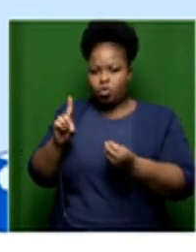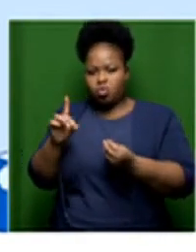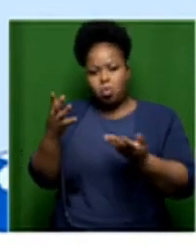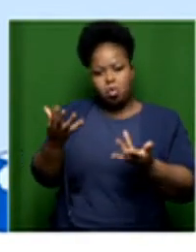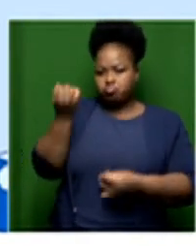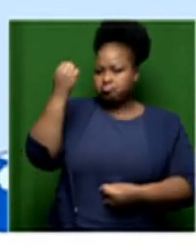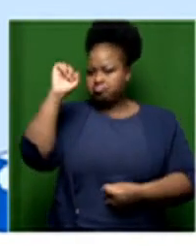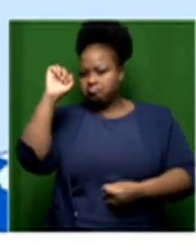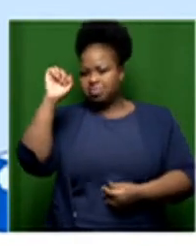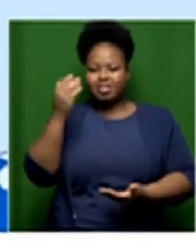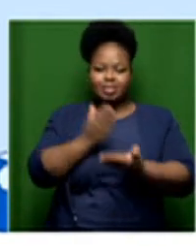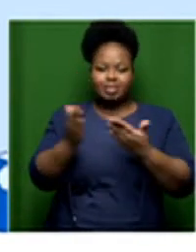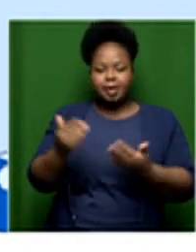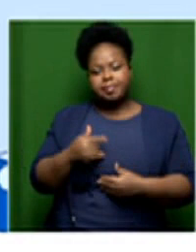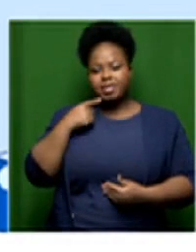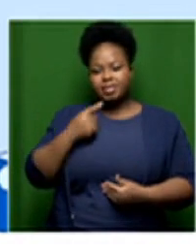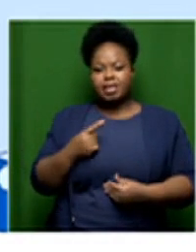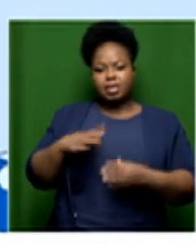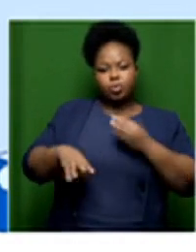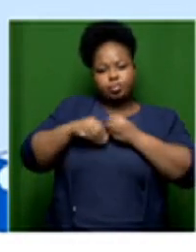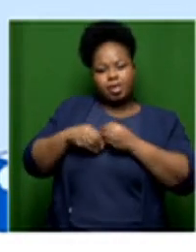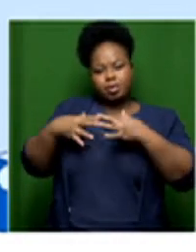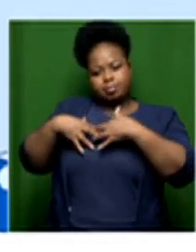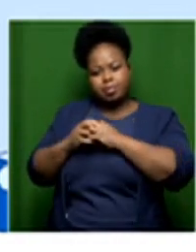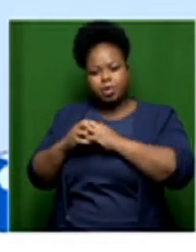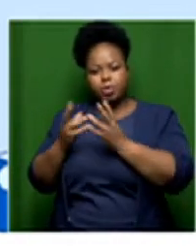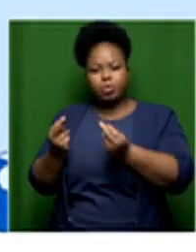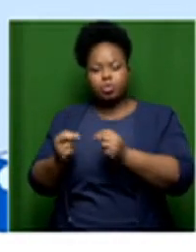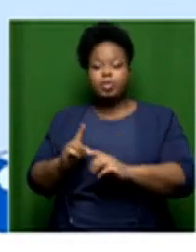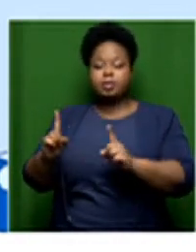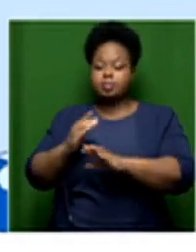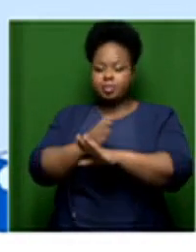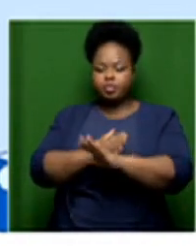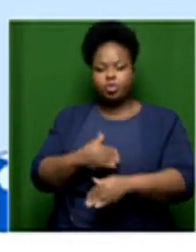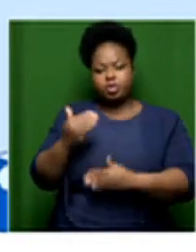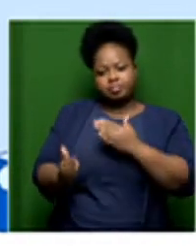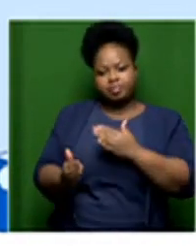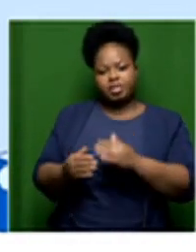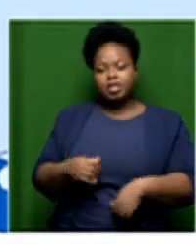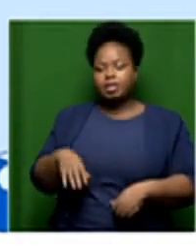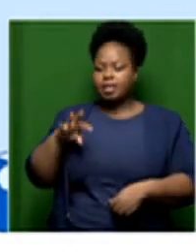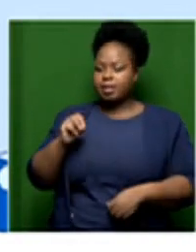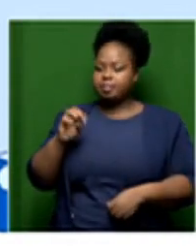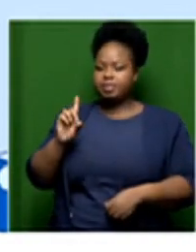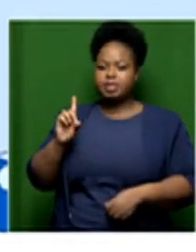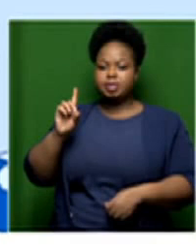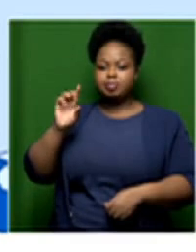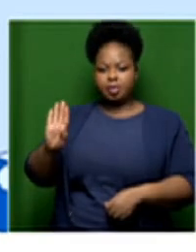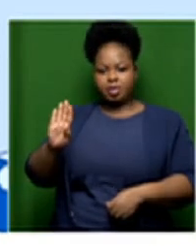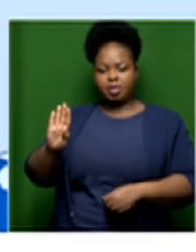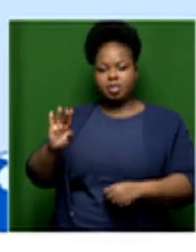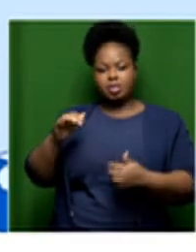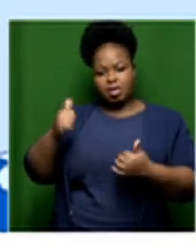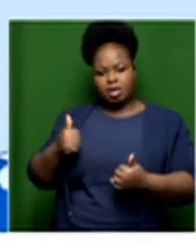object to wards that may have been determined. Beyond the close of that process, the MDB is required then to